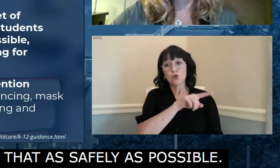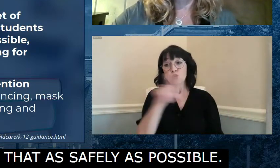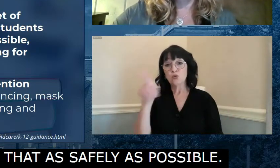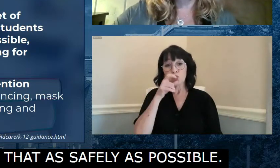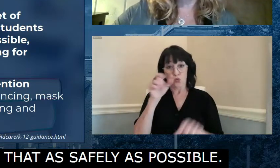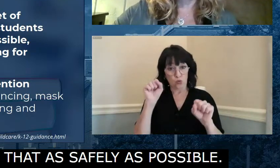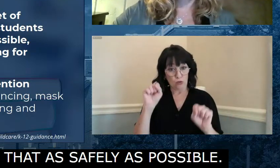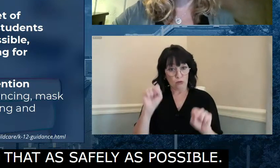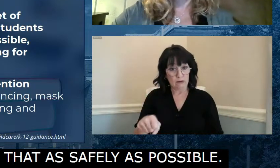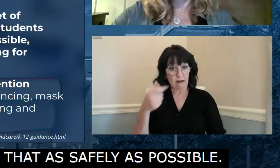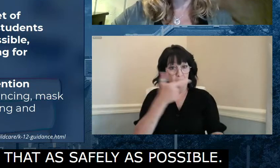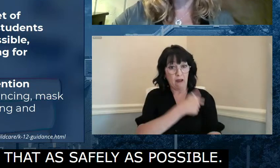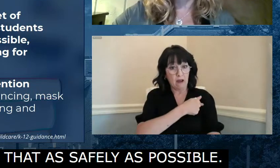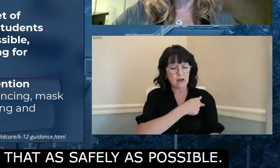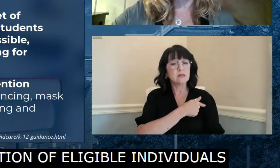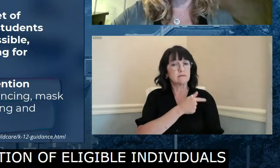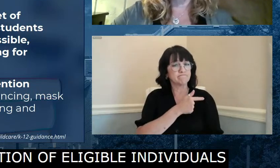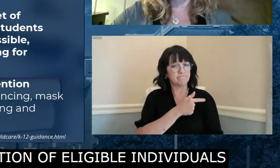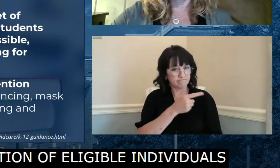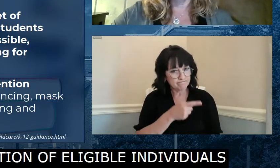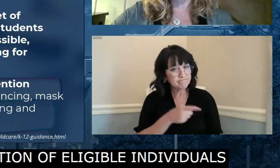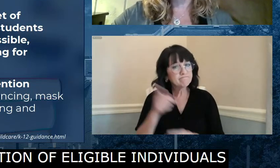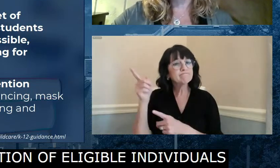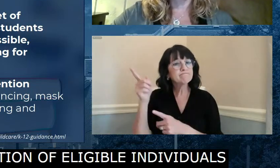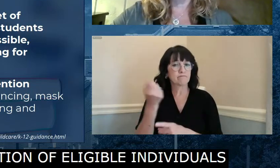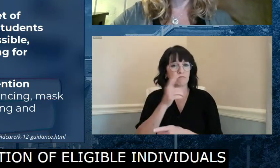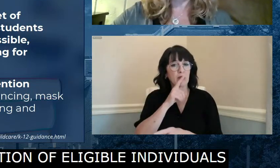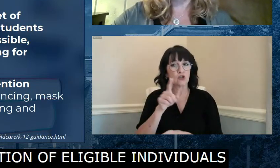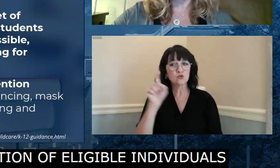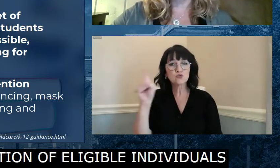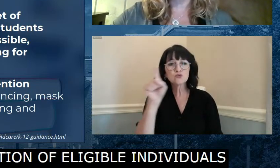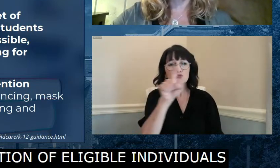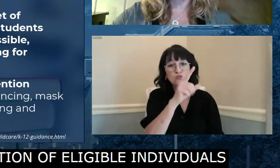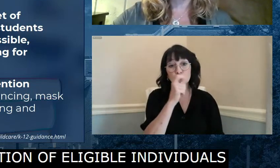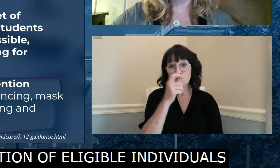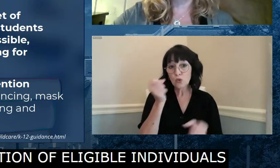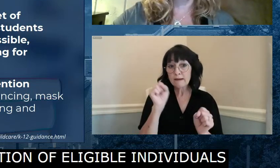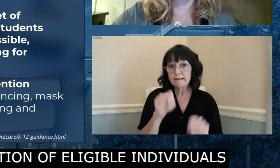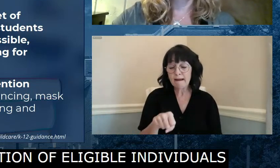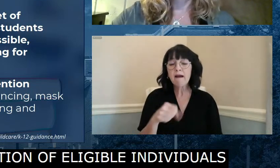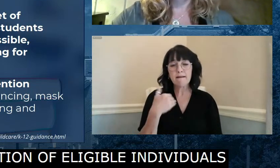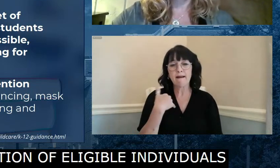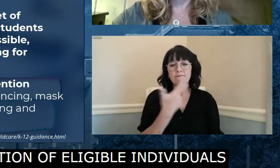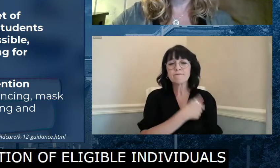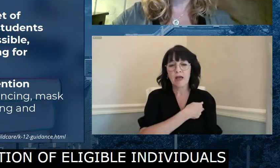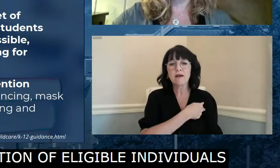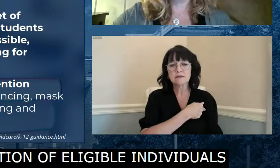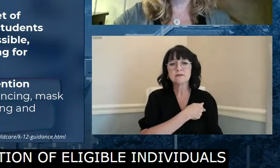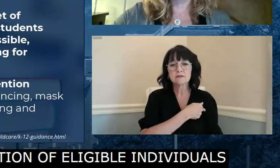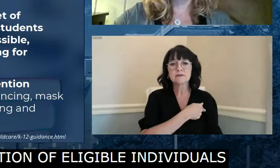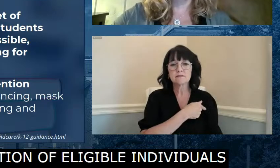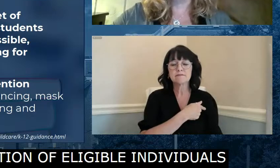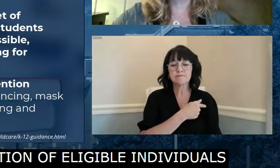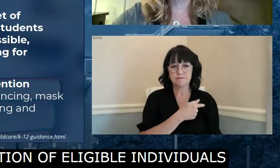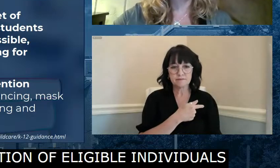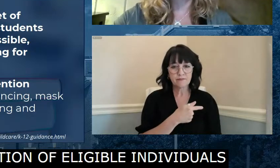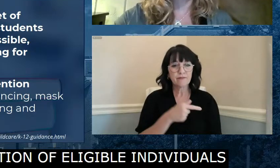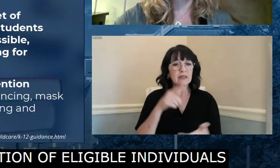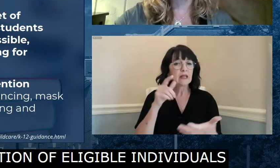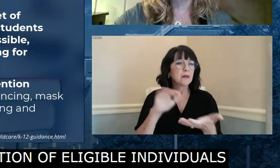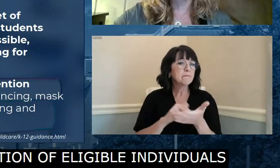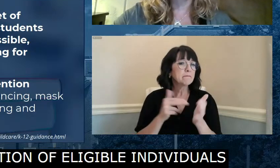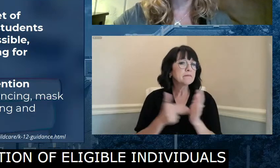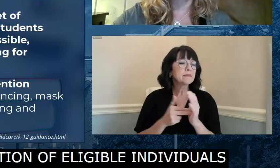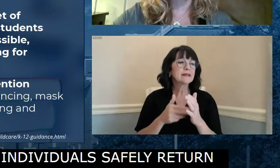is what is really so important to helping individuals safely return for in-person learning,